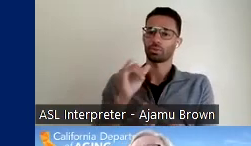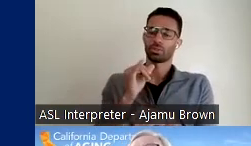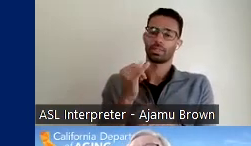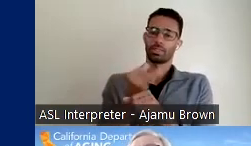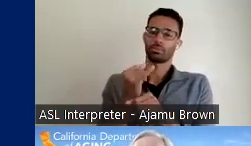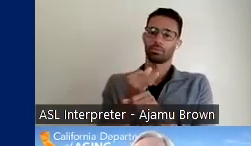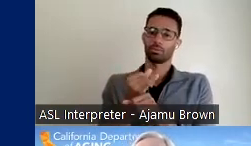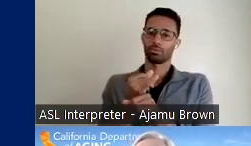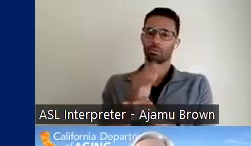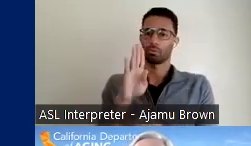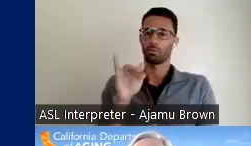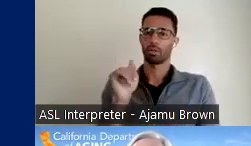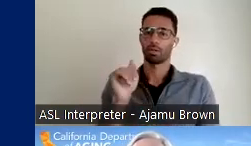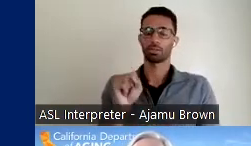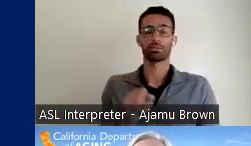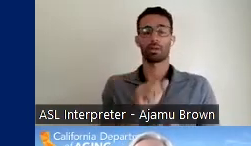AB